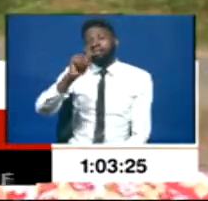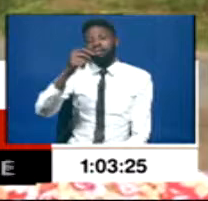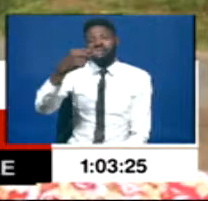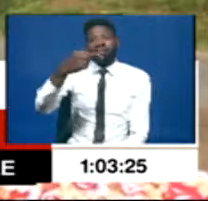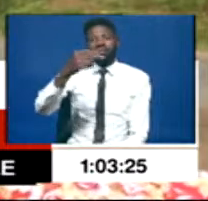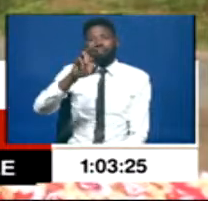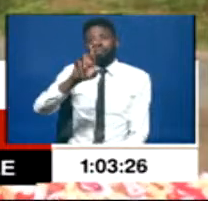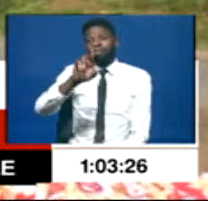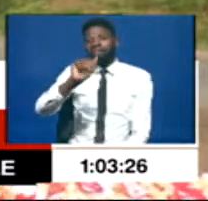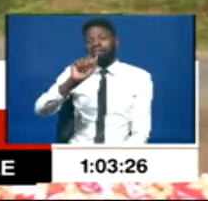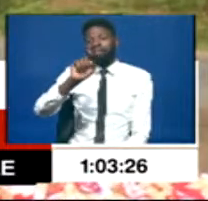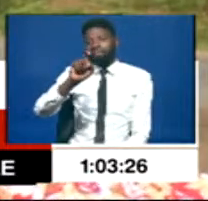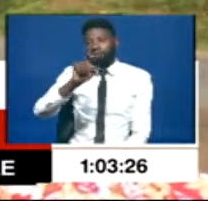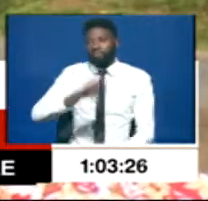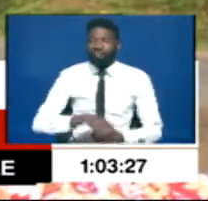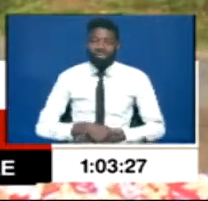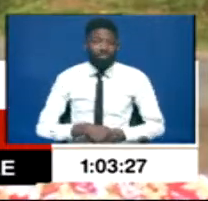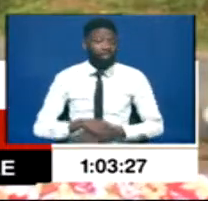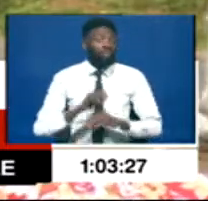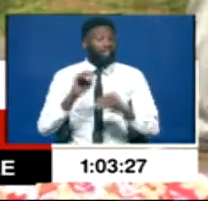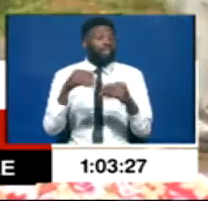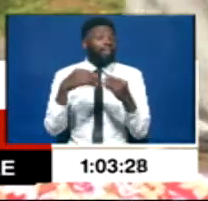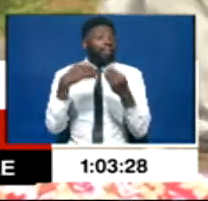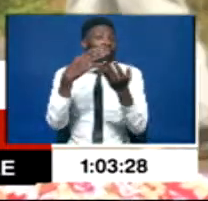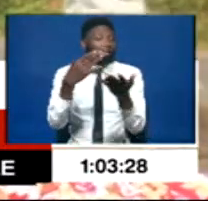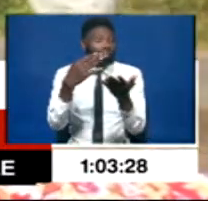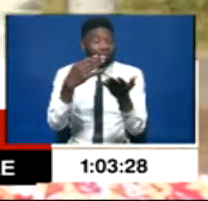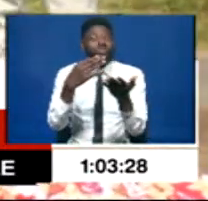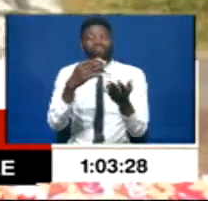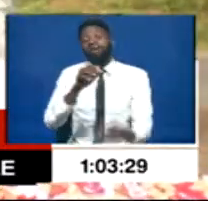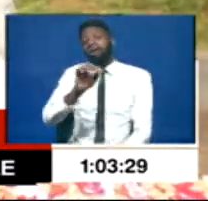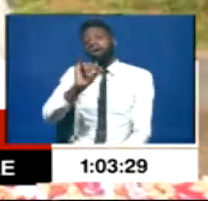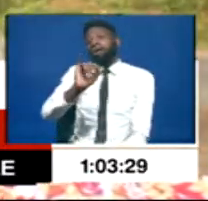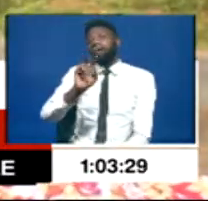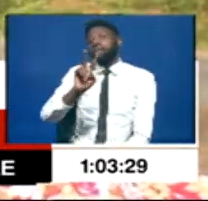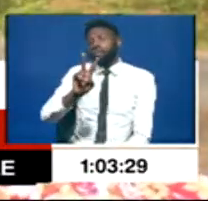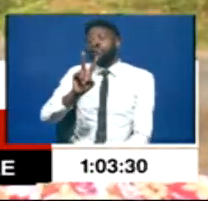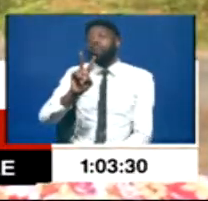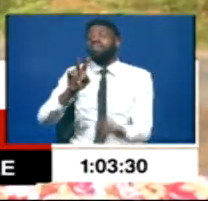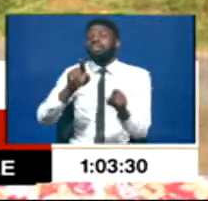IV antibiotics whereby it was gentamicin injection high dose, and also